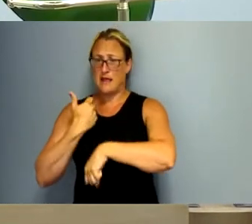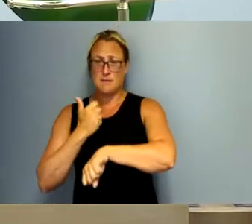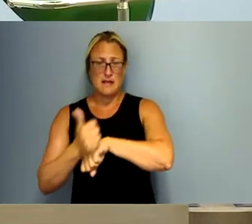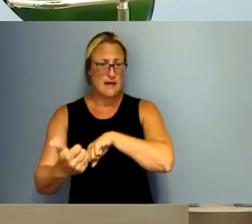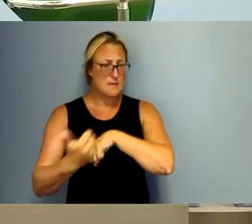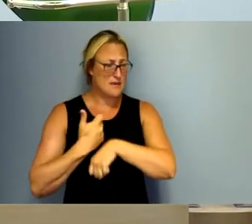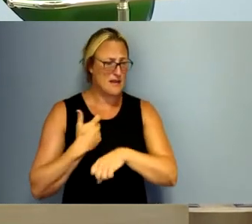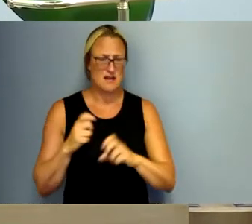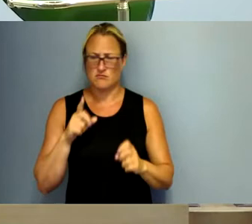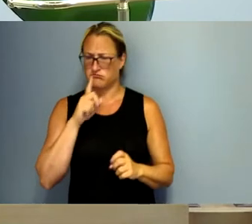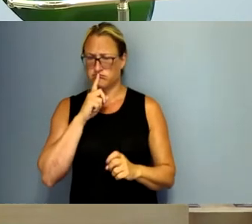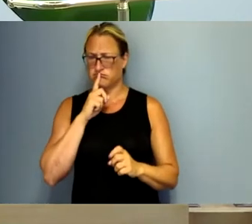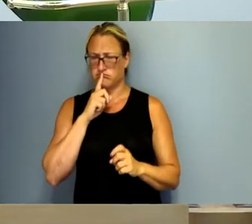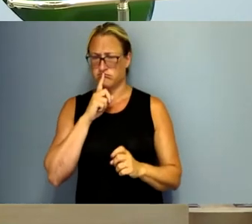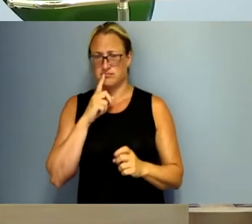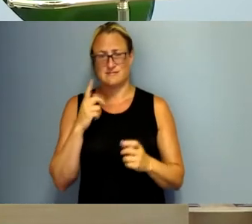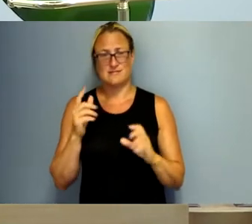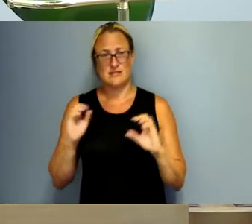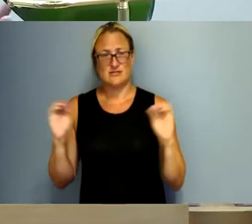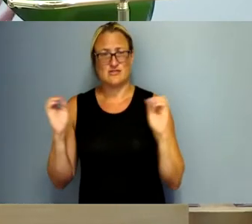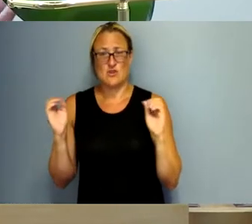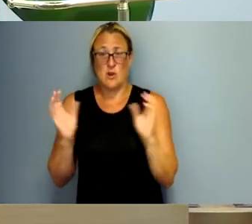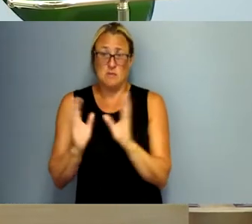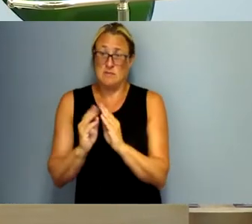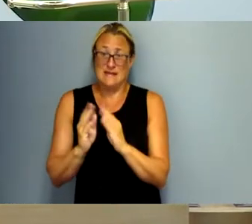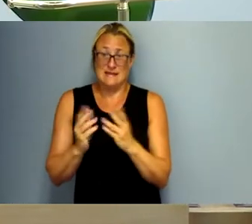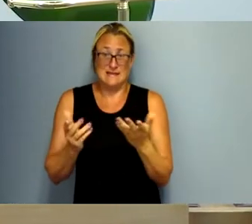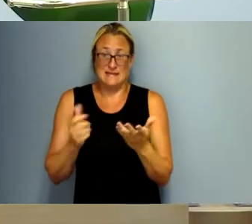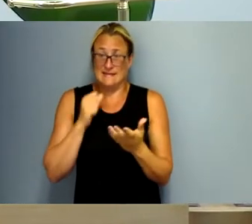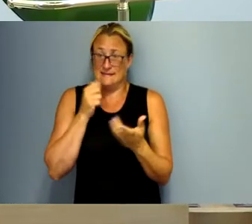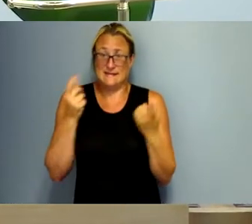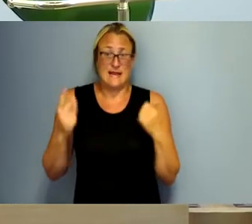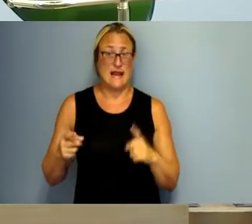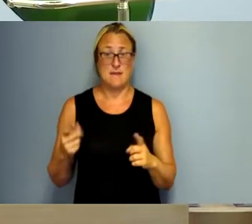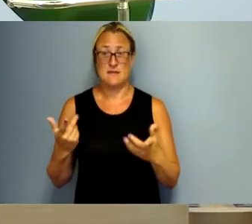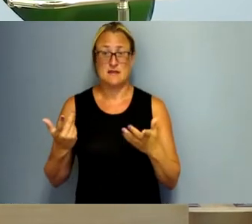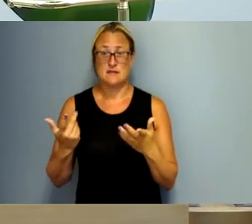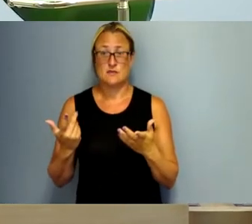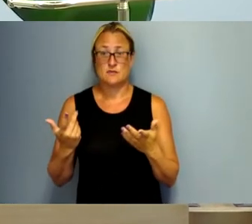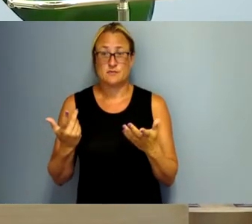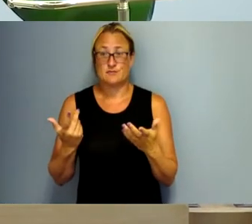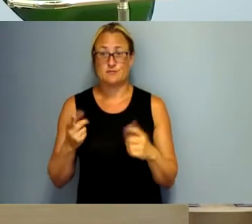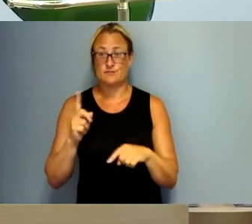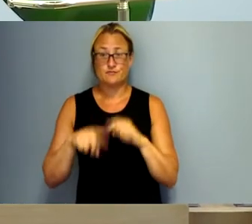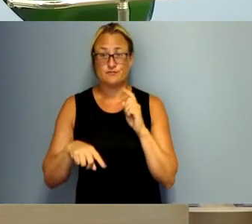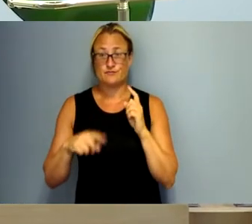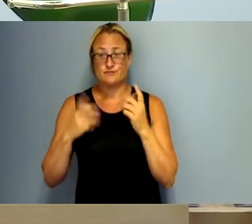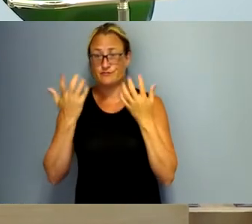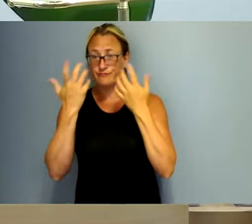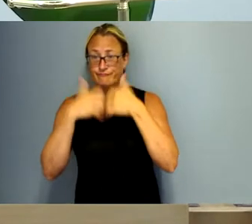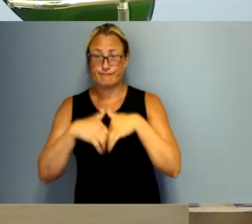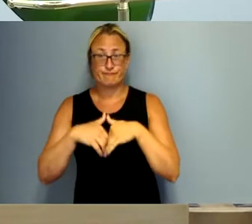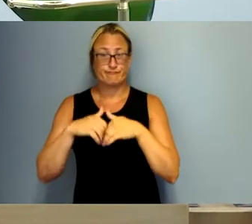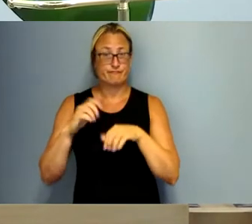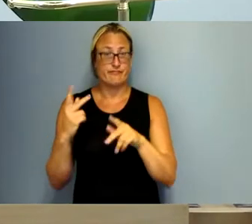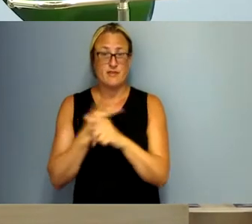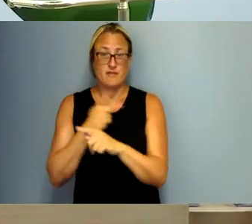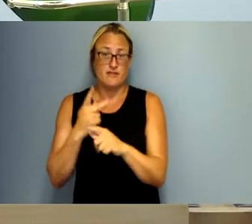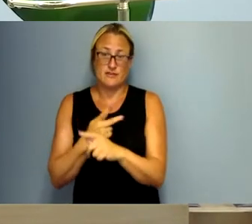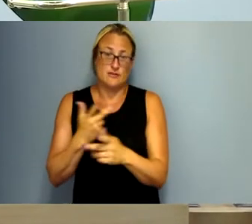didn't happen. I mean, it just didn't happen. We just couldn't get together and put the meeting